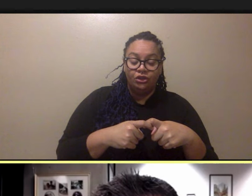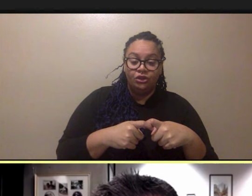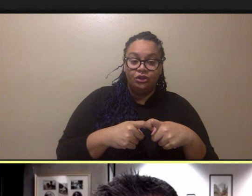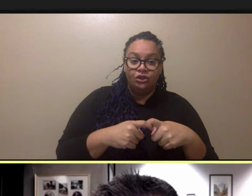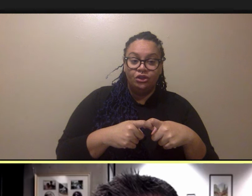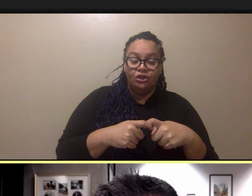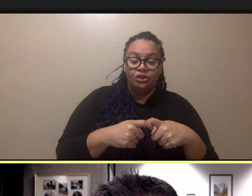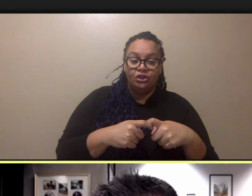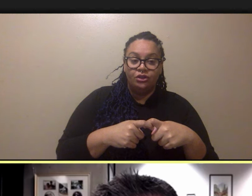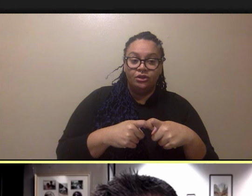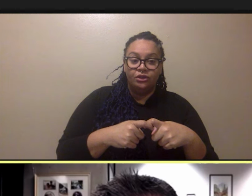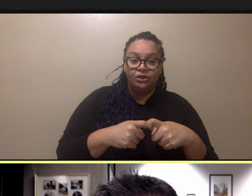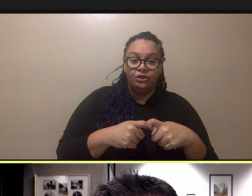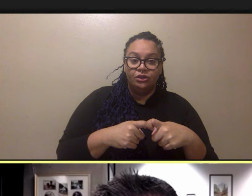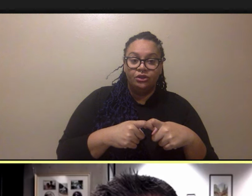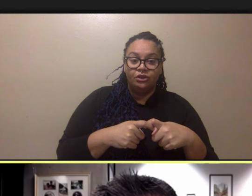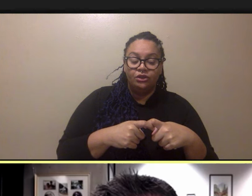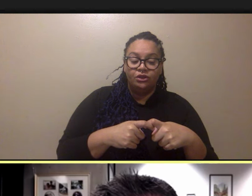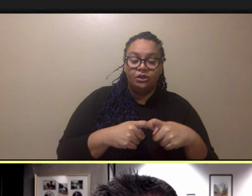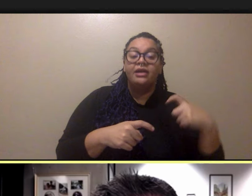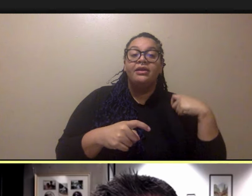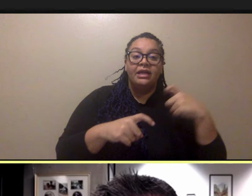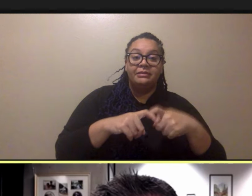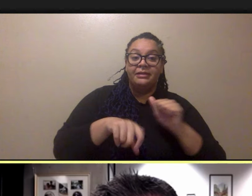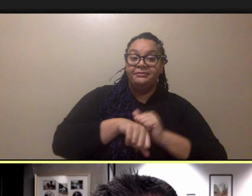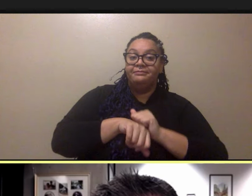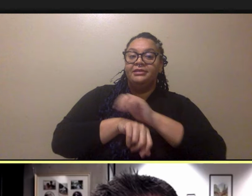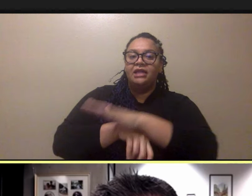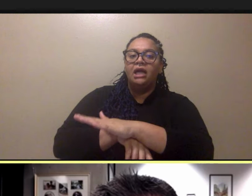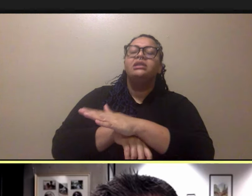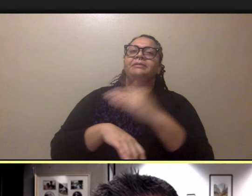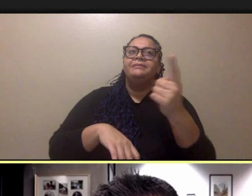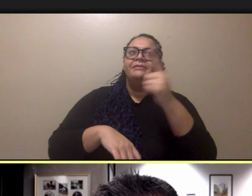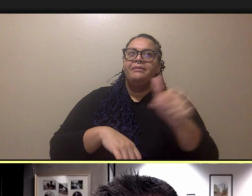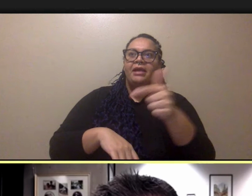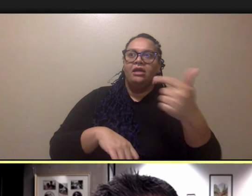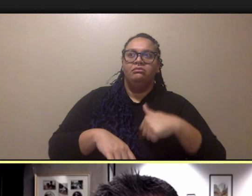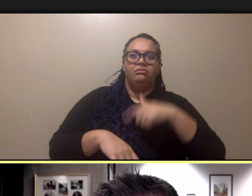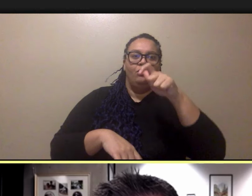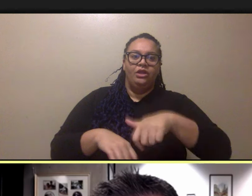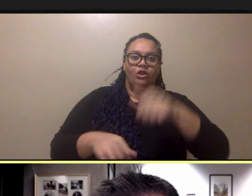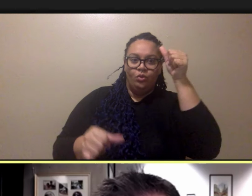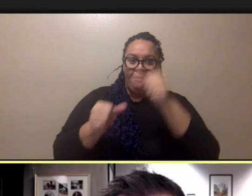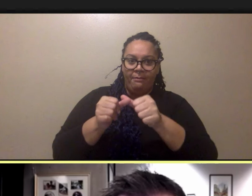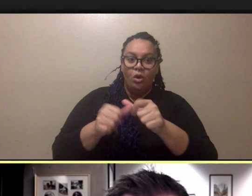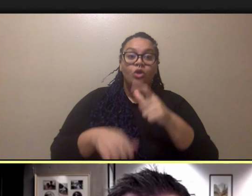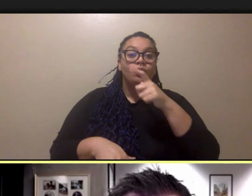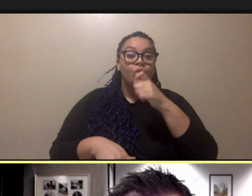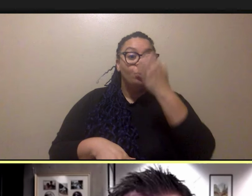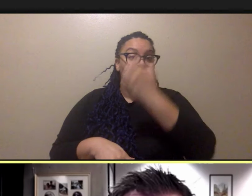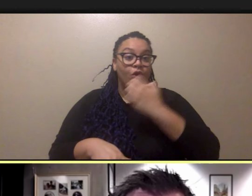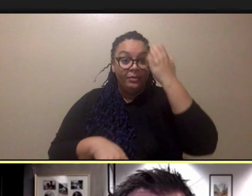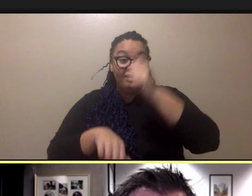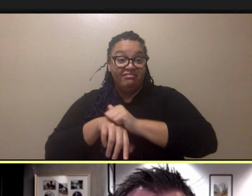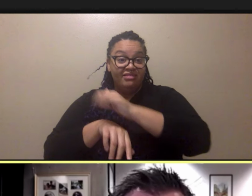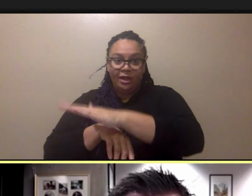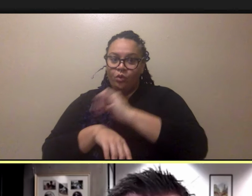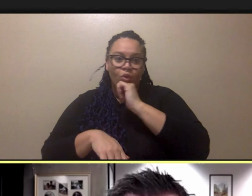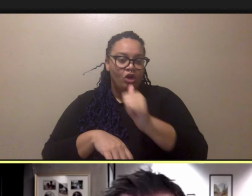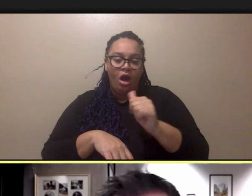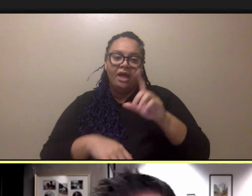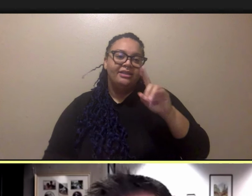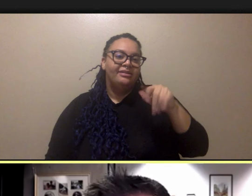sent over, and another thing we have to remember about the establishment of these colonies is who the Europeans sent were not